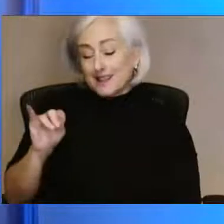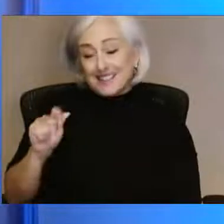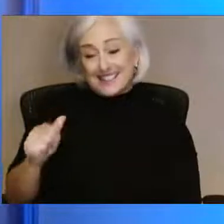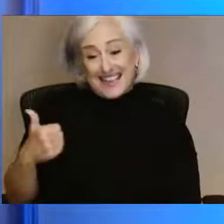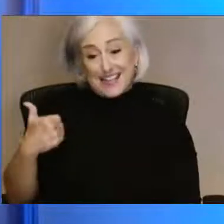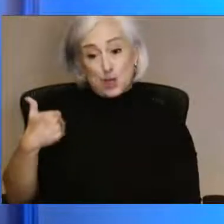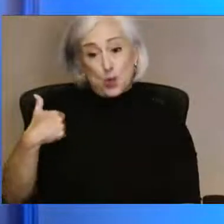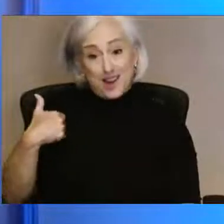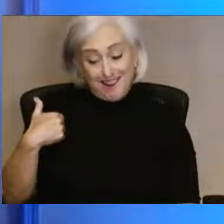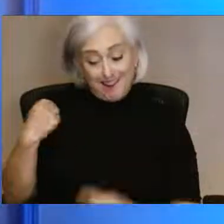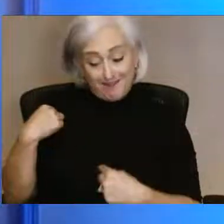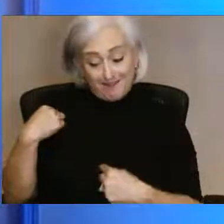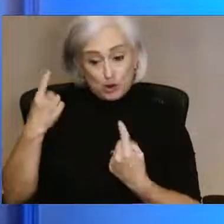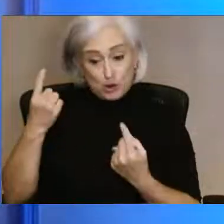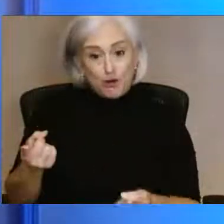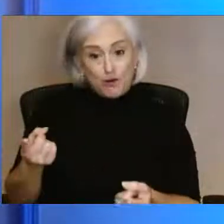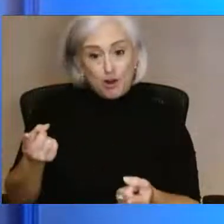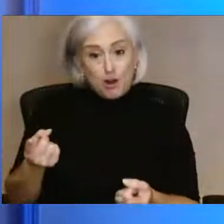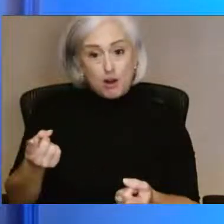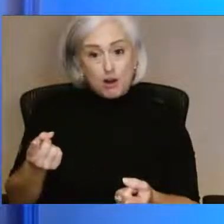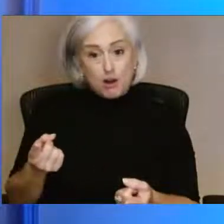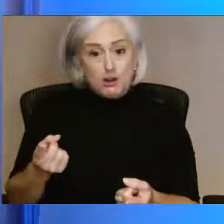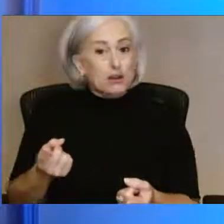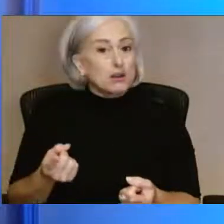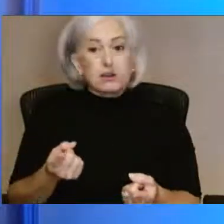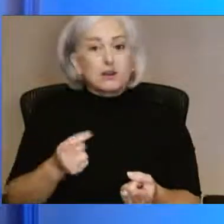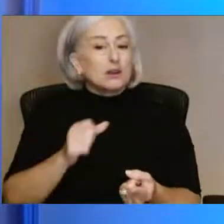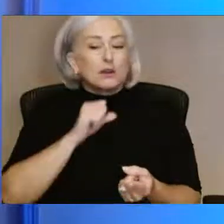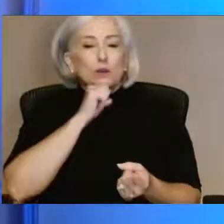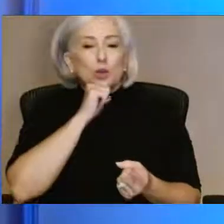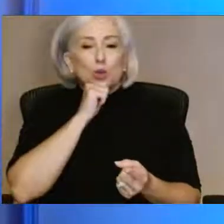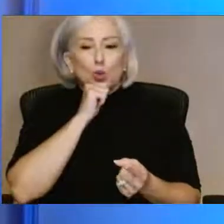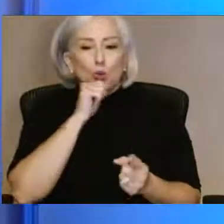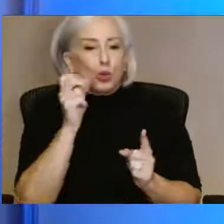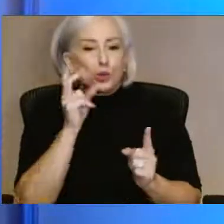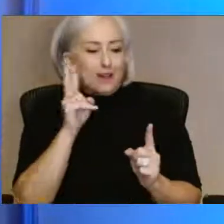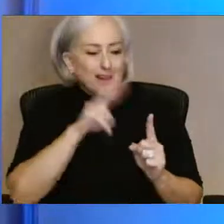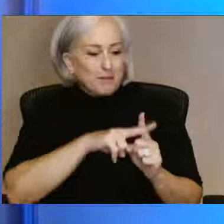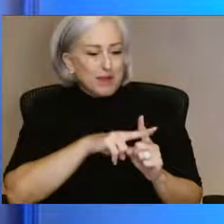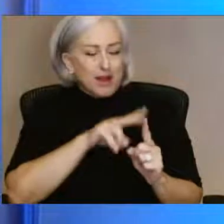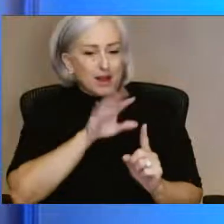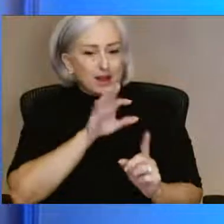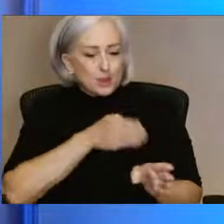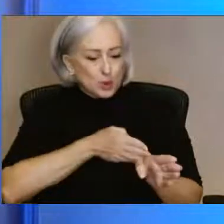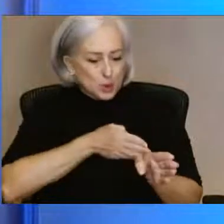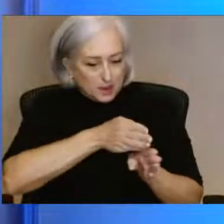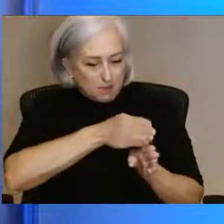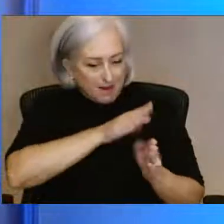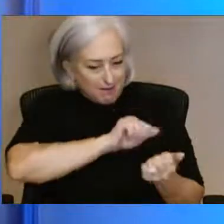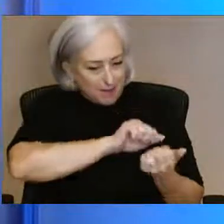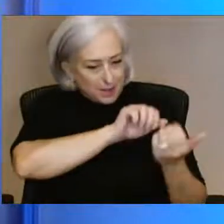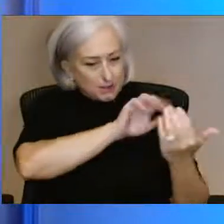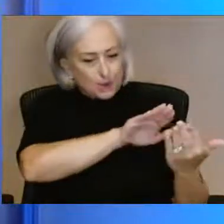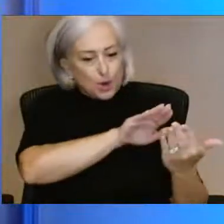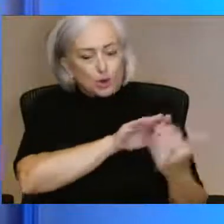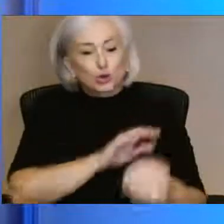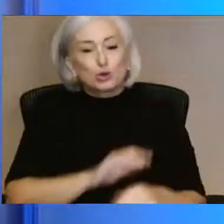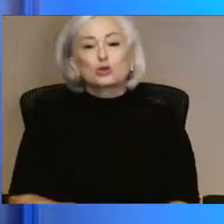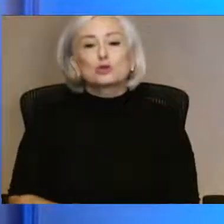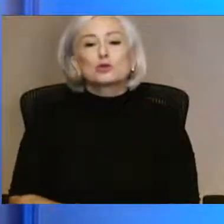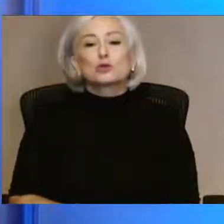are not going to be amenable to those very specialized approaches that we had to take. But that information